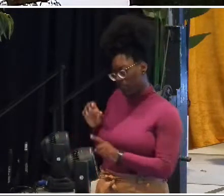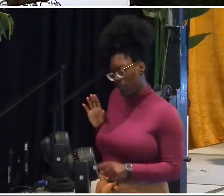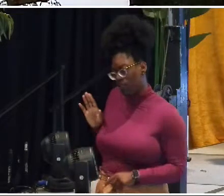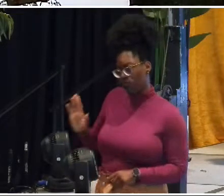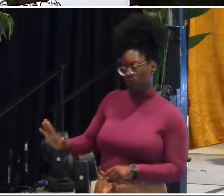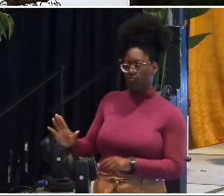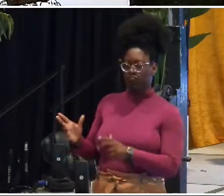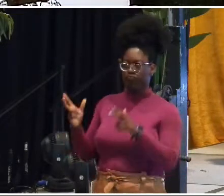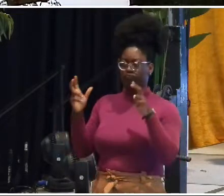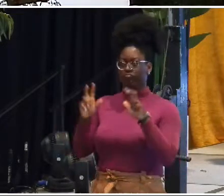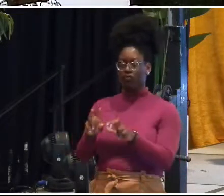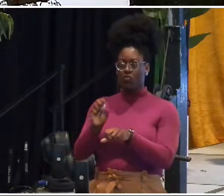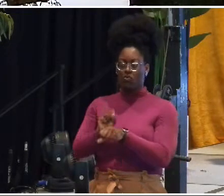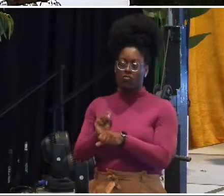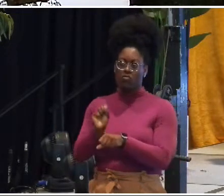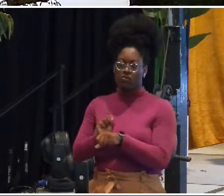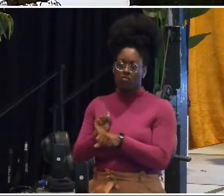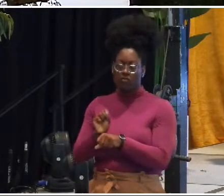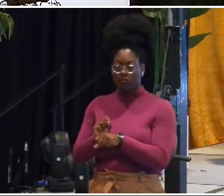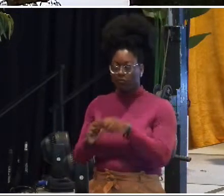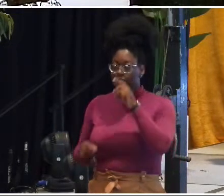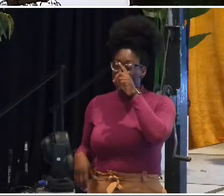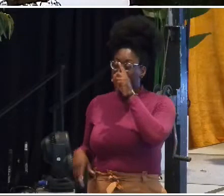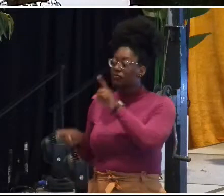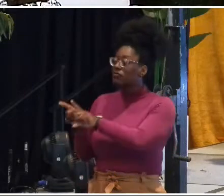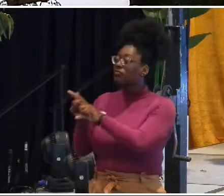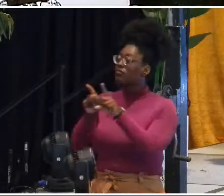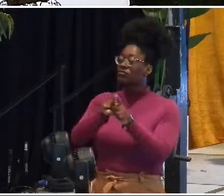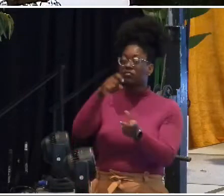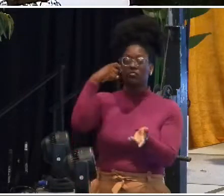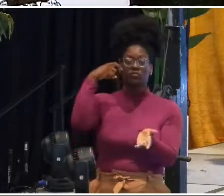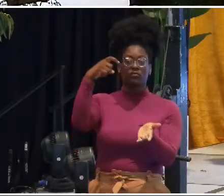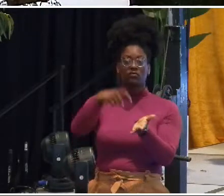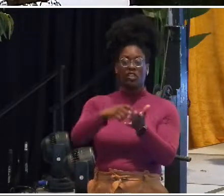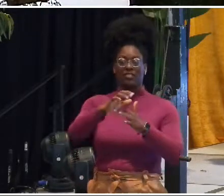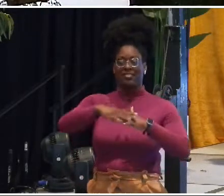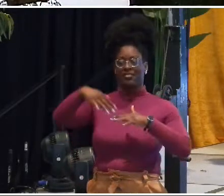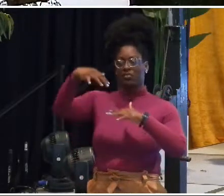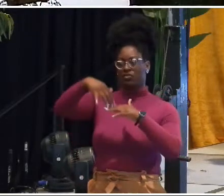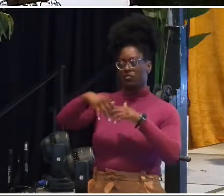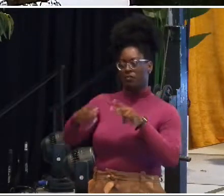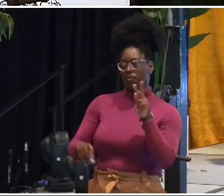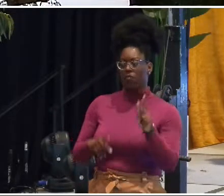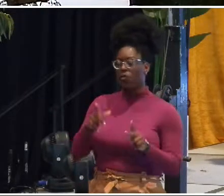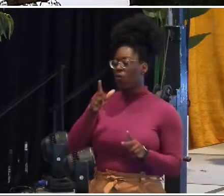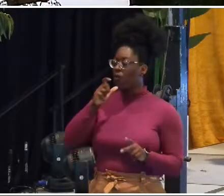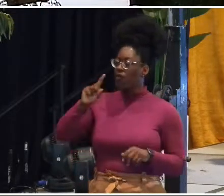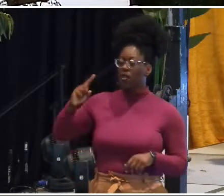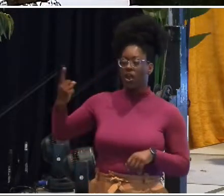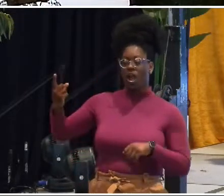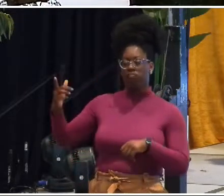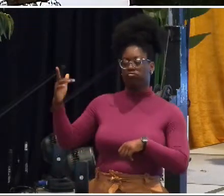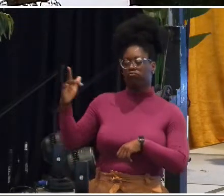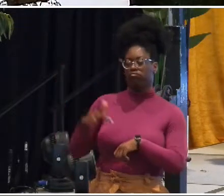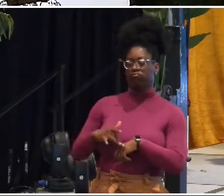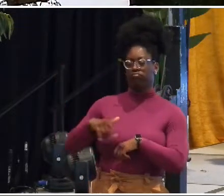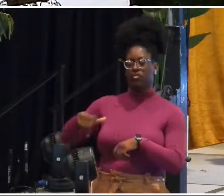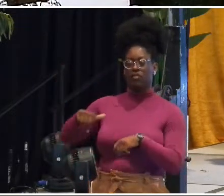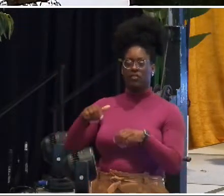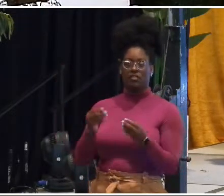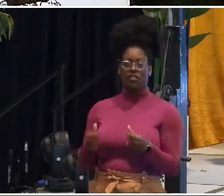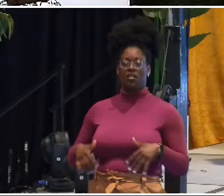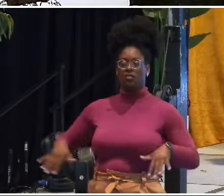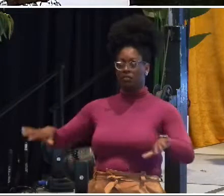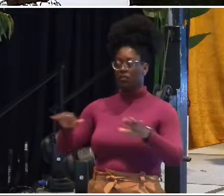We also acknowledge the legacy of indigenous people, the first peoples and stewards of this land. A land